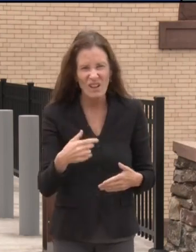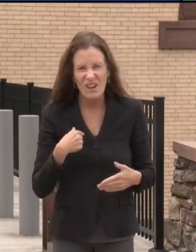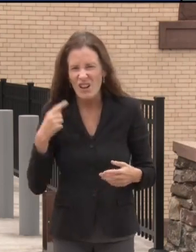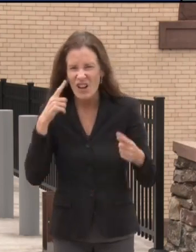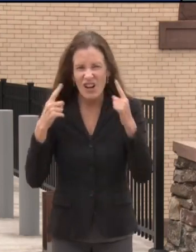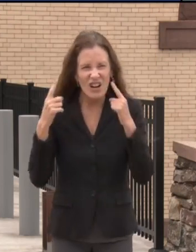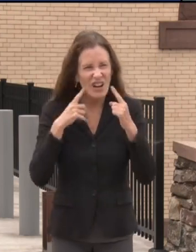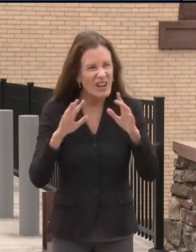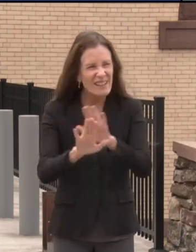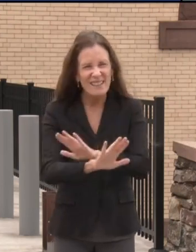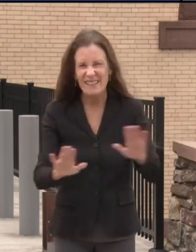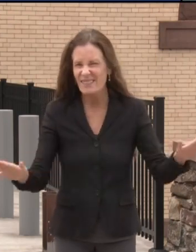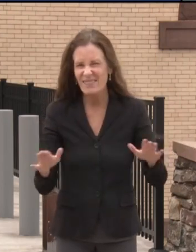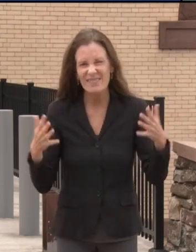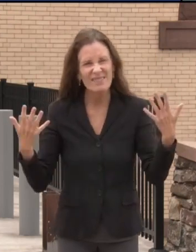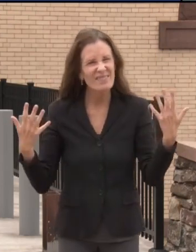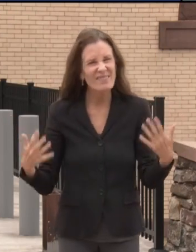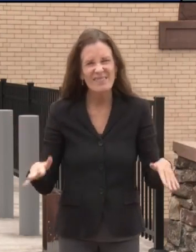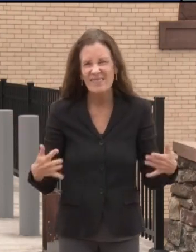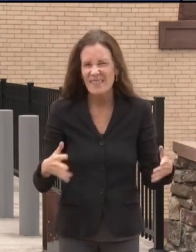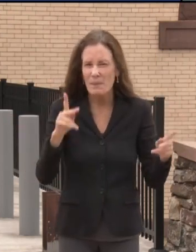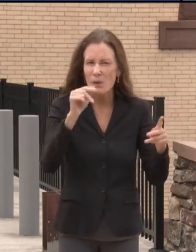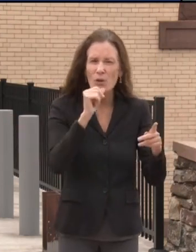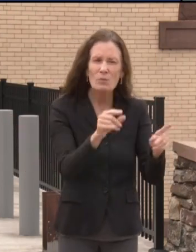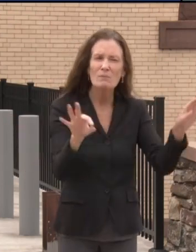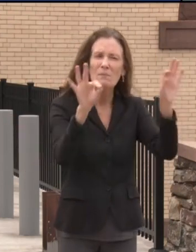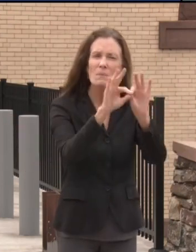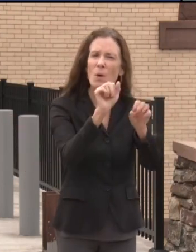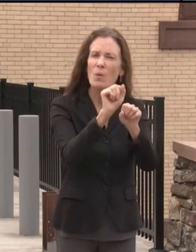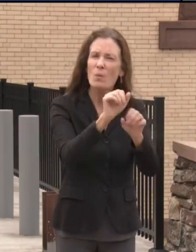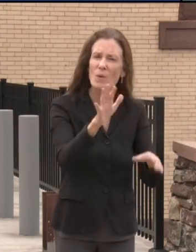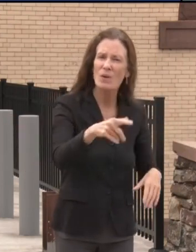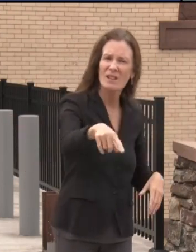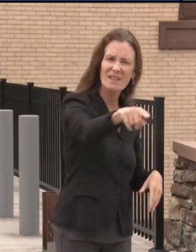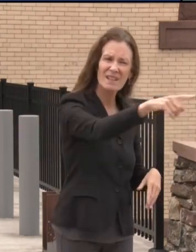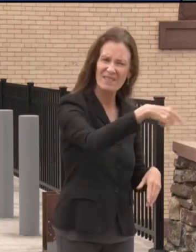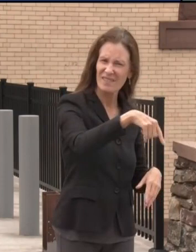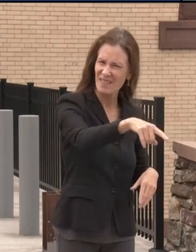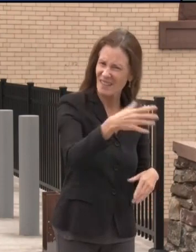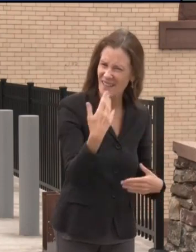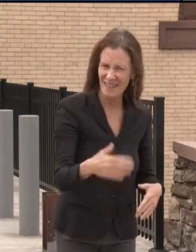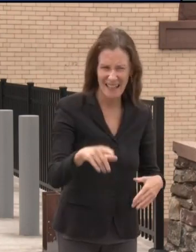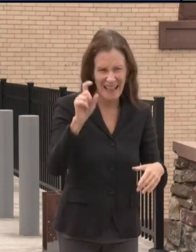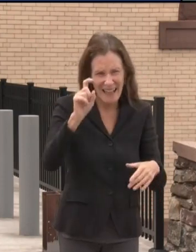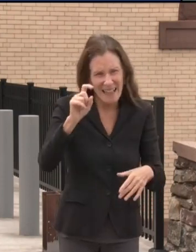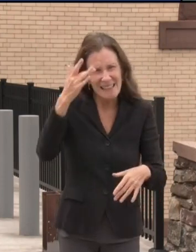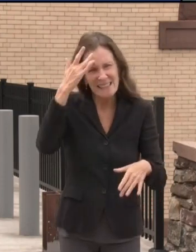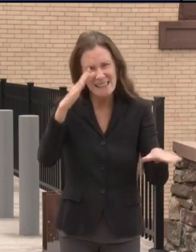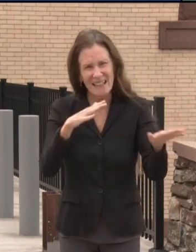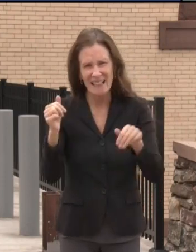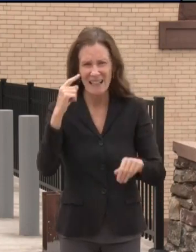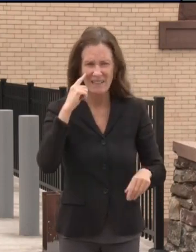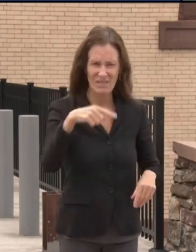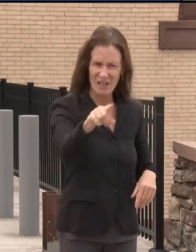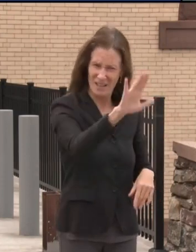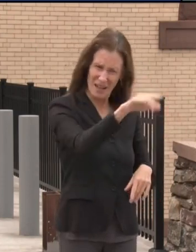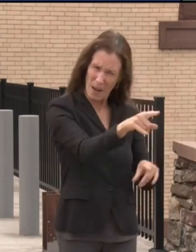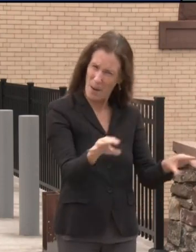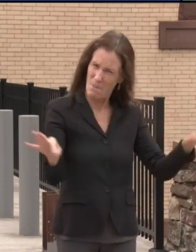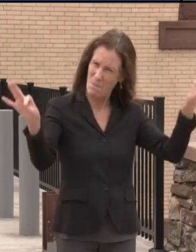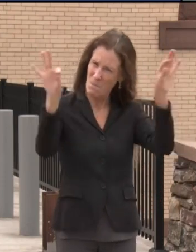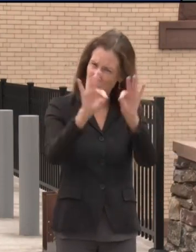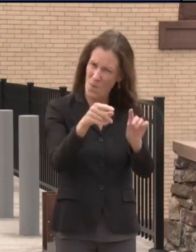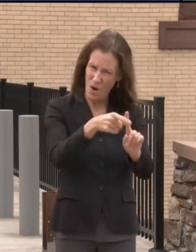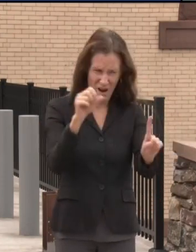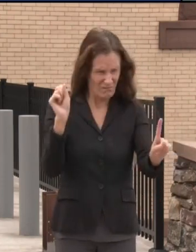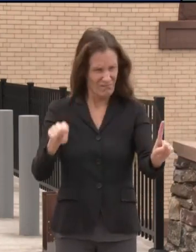also usually the ones who argue that every worker is essential. That is a perfectly valid argument to make, if it's one backed up